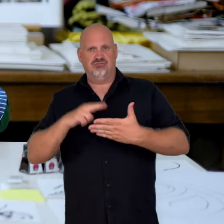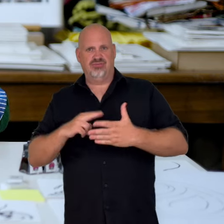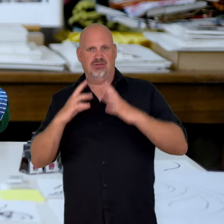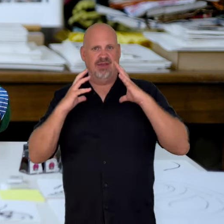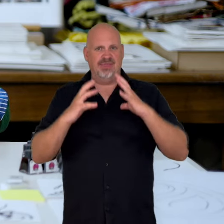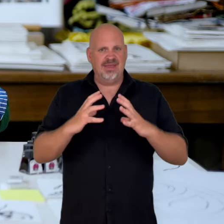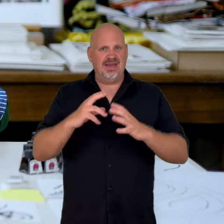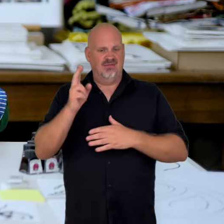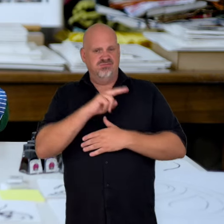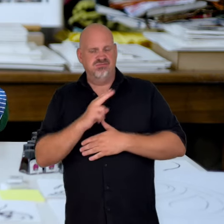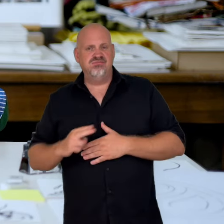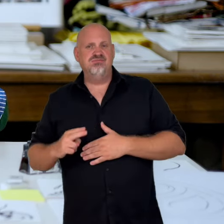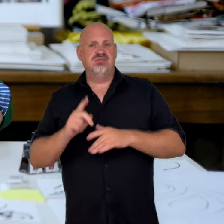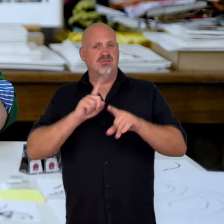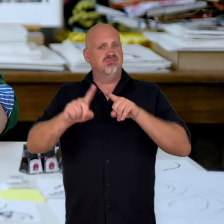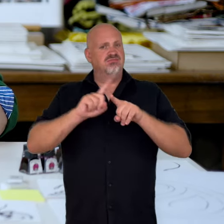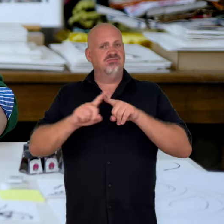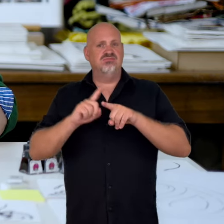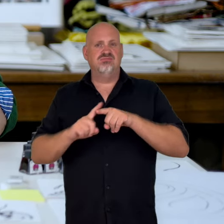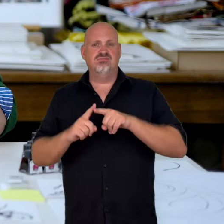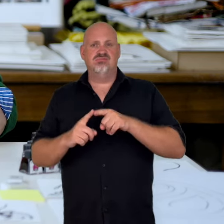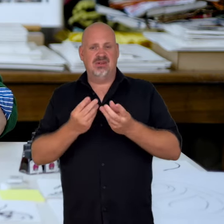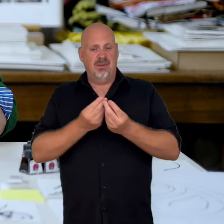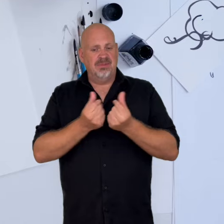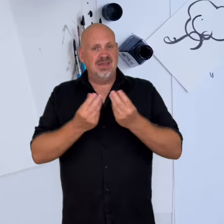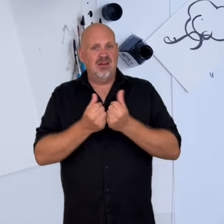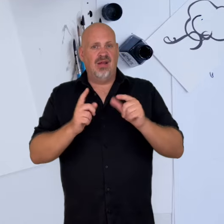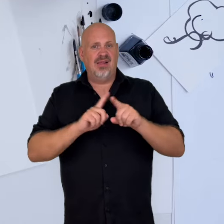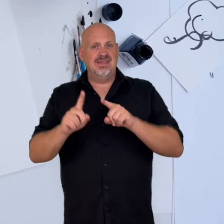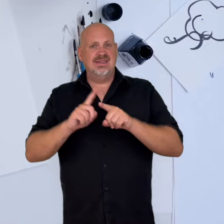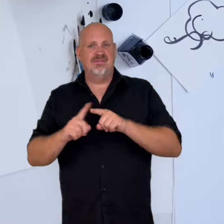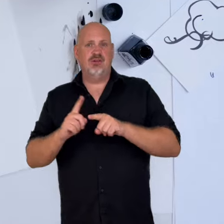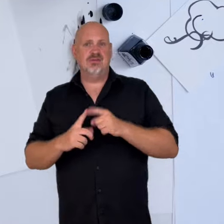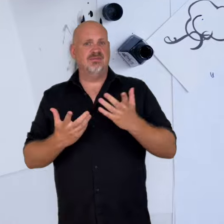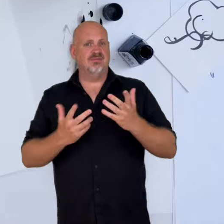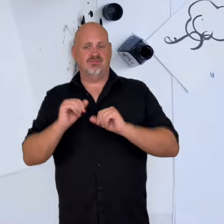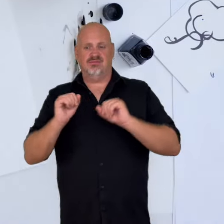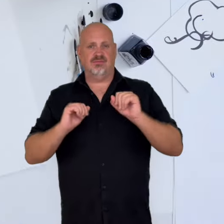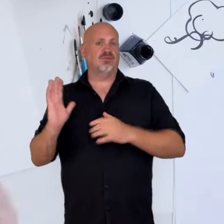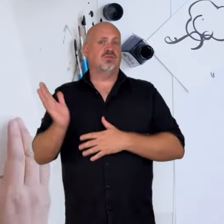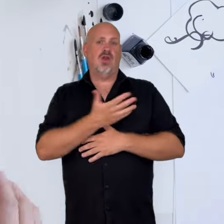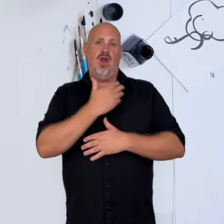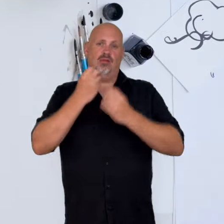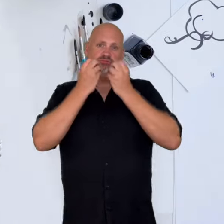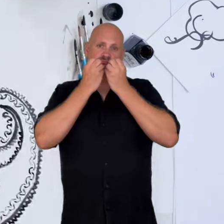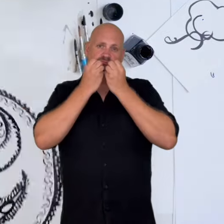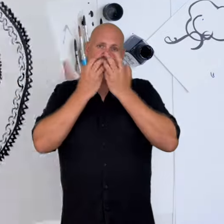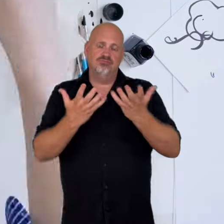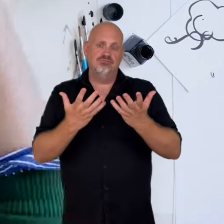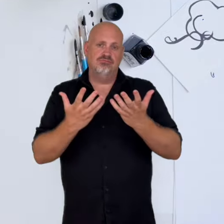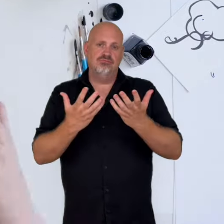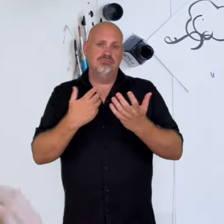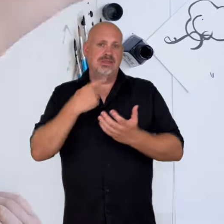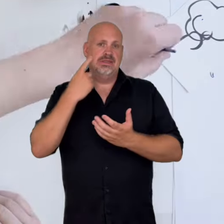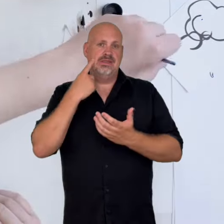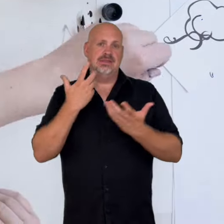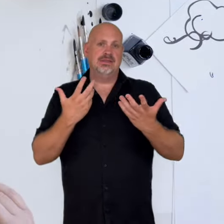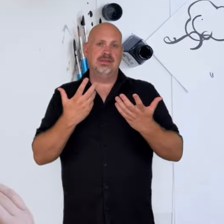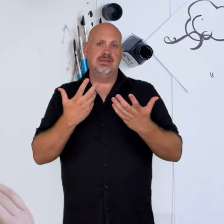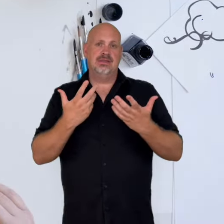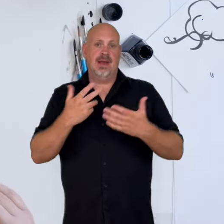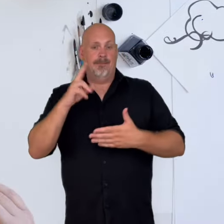that'll come through with doing an artwork like this, is that some people like to work really, really fine and will maybe just